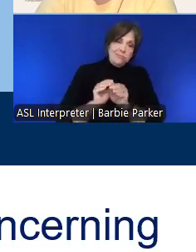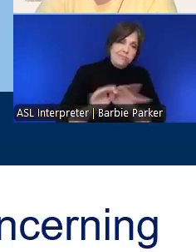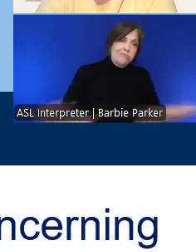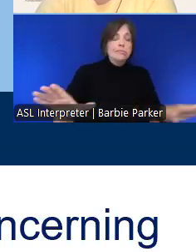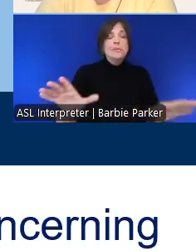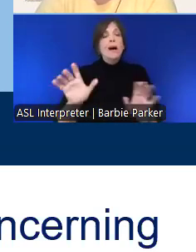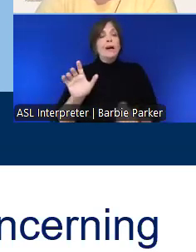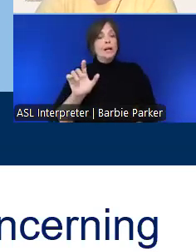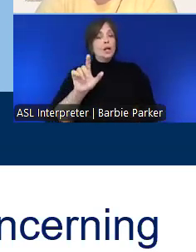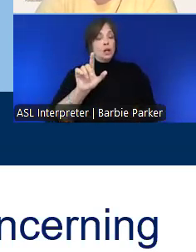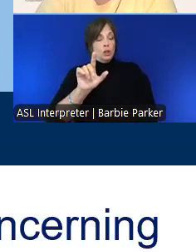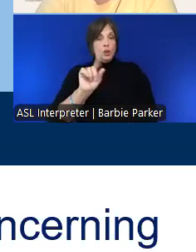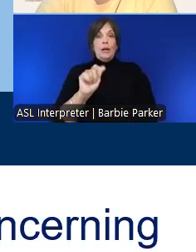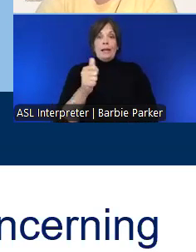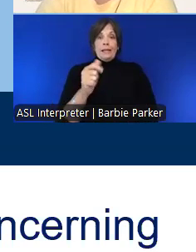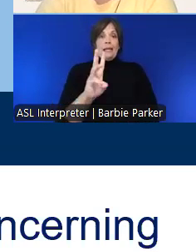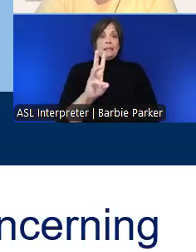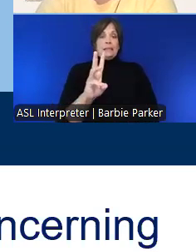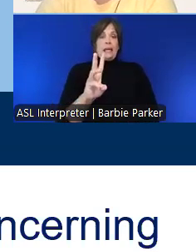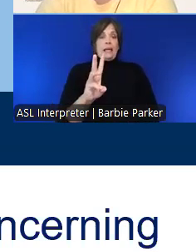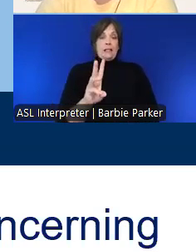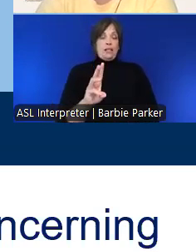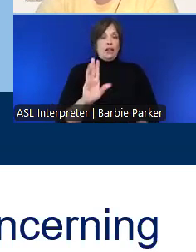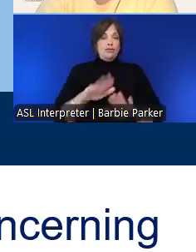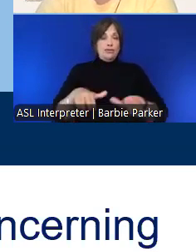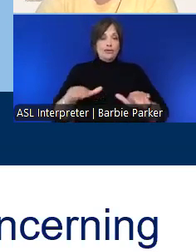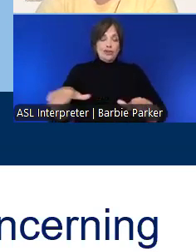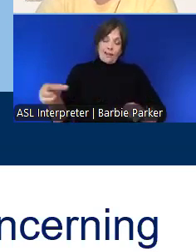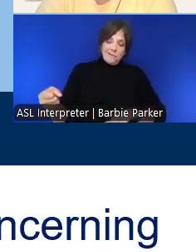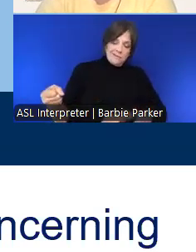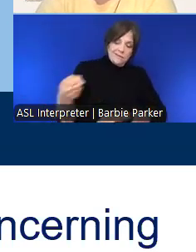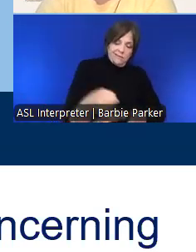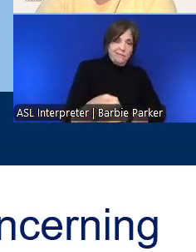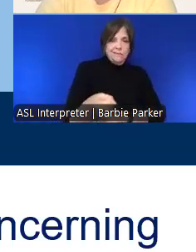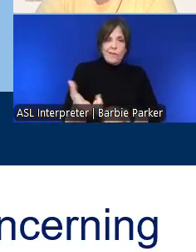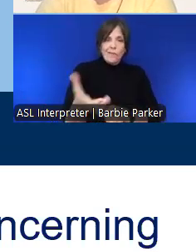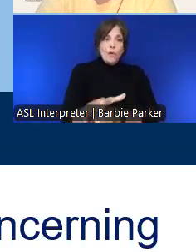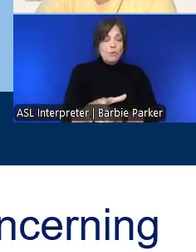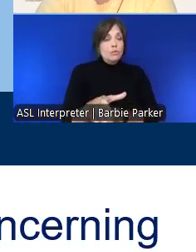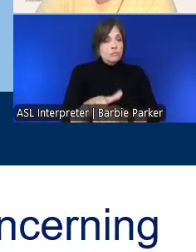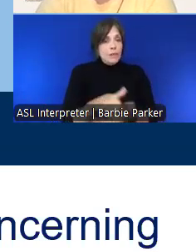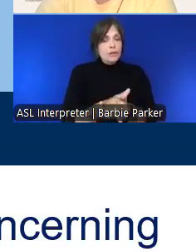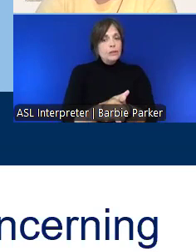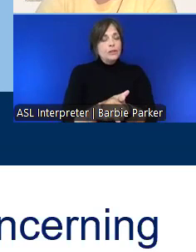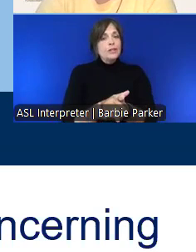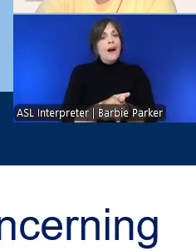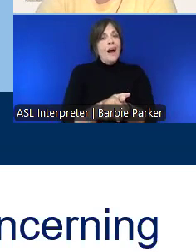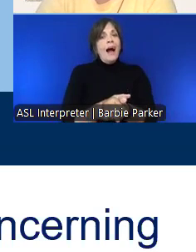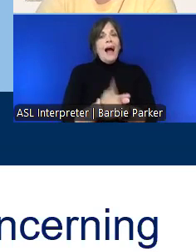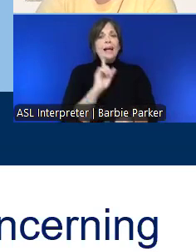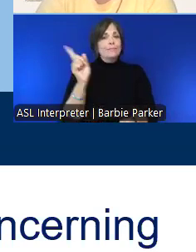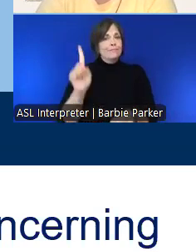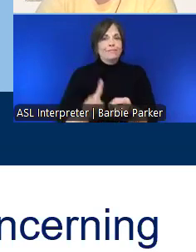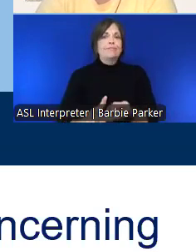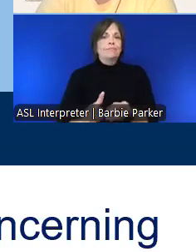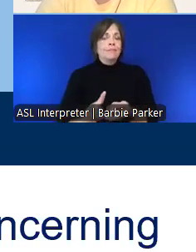child marriage has truly grown. We have seen many states strengthen their laws. We continue to advocate for